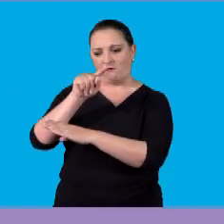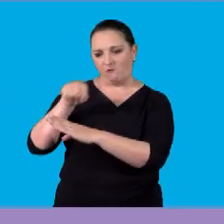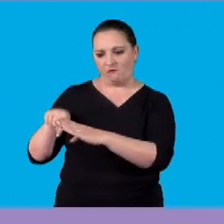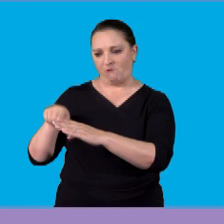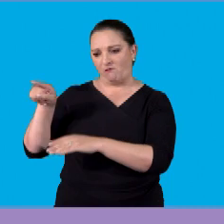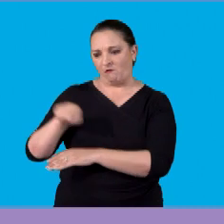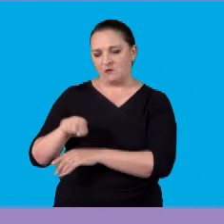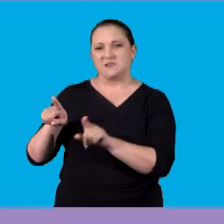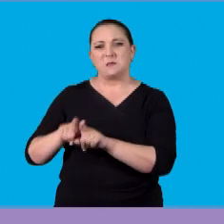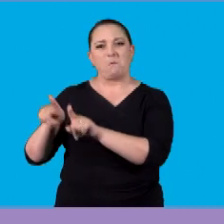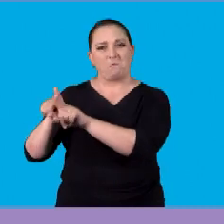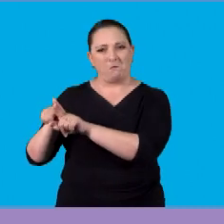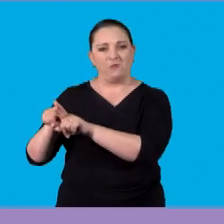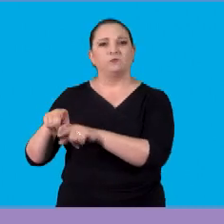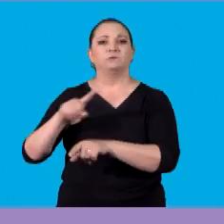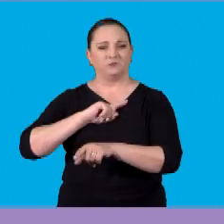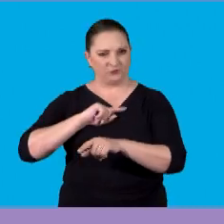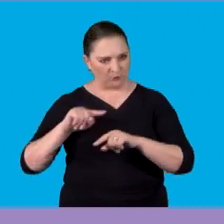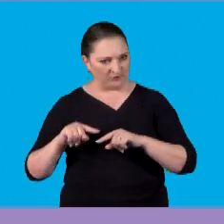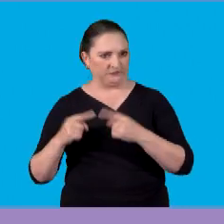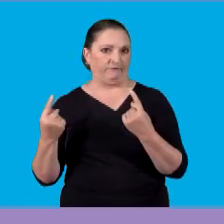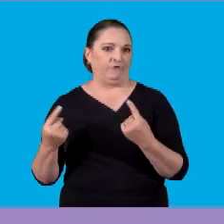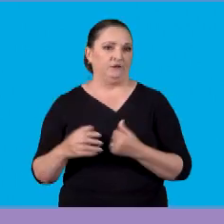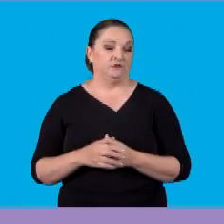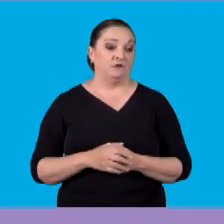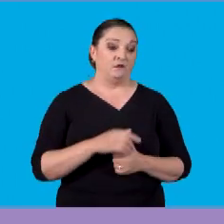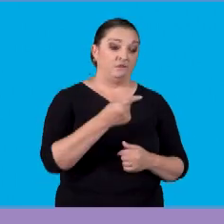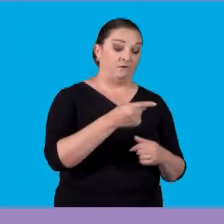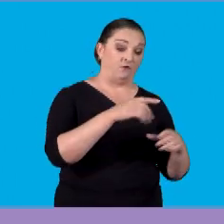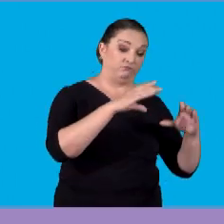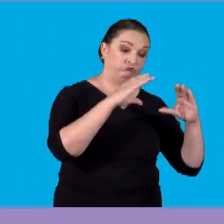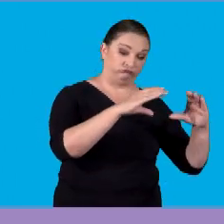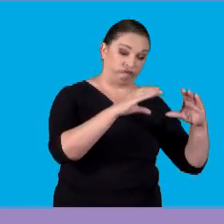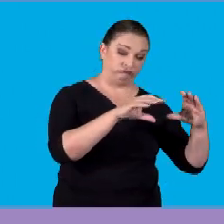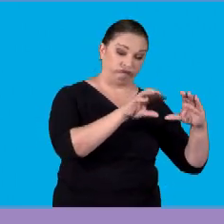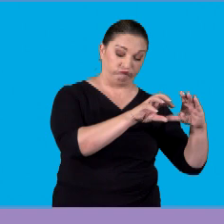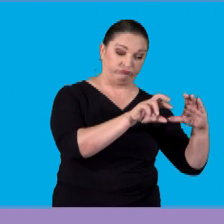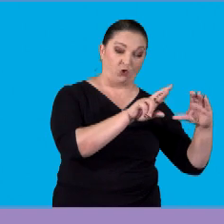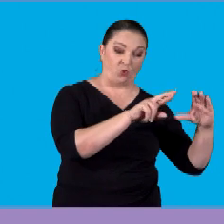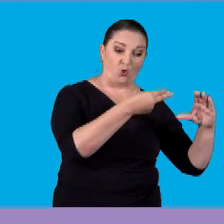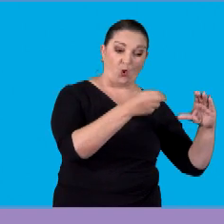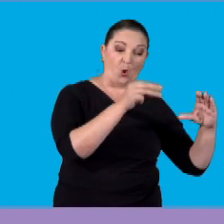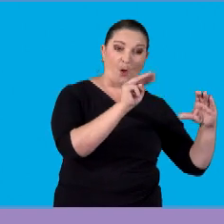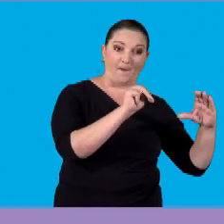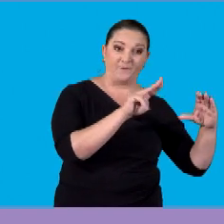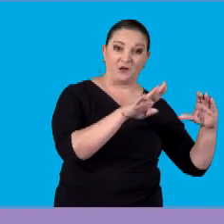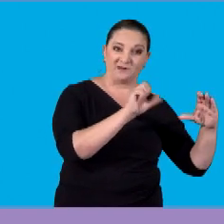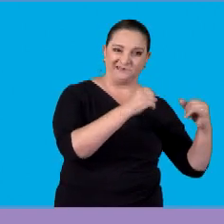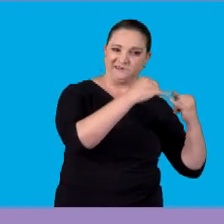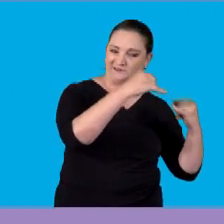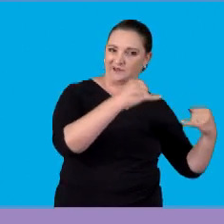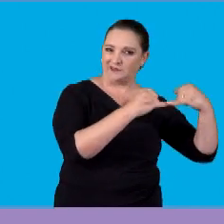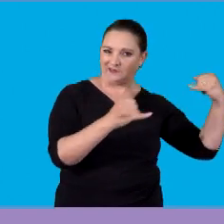those diagonals are equal, and that is the main difference between a rhombus and a square when it comes to